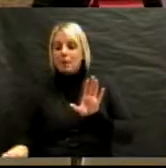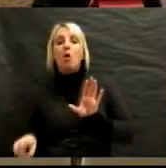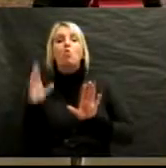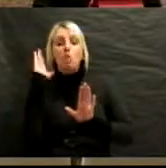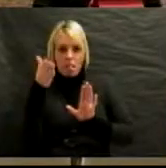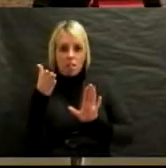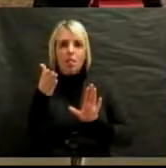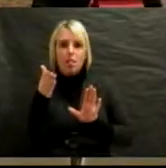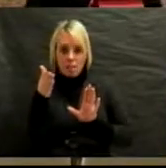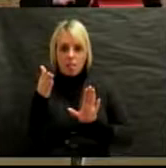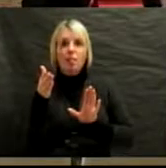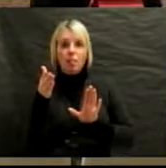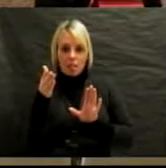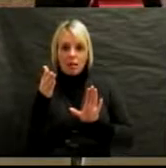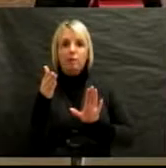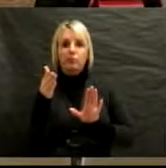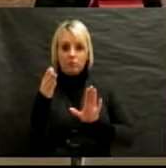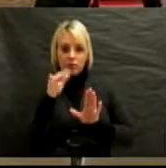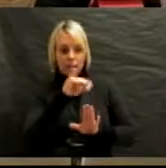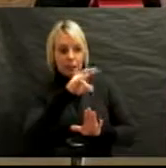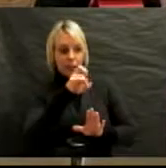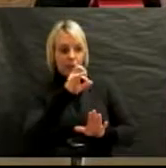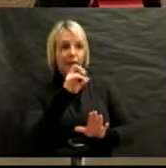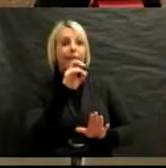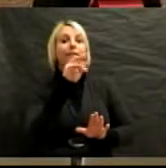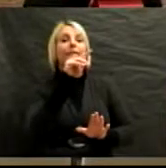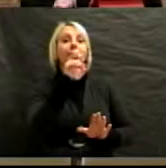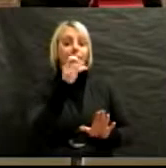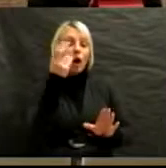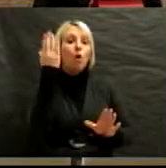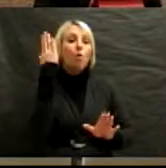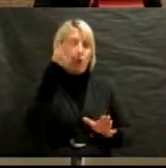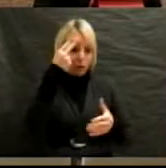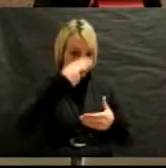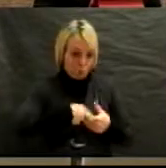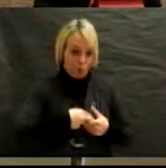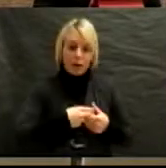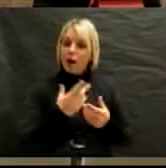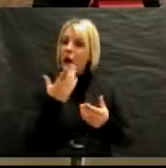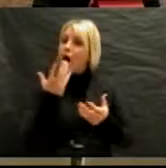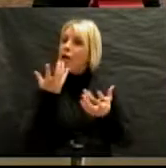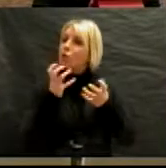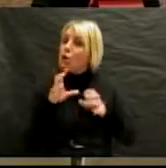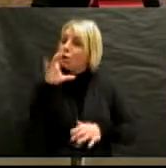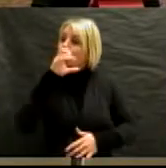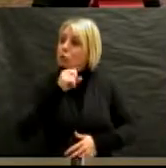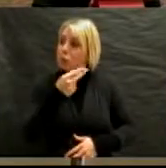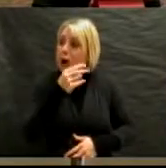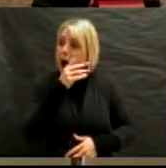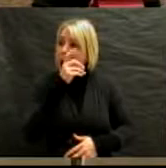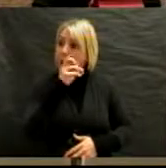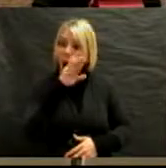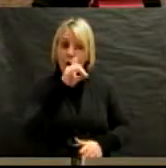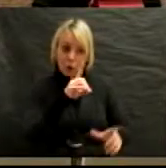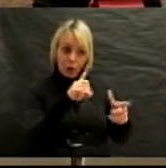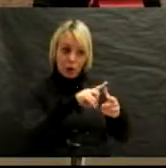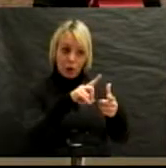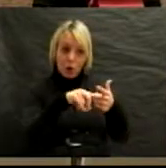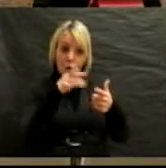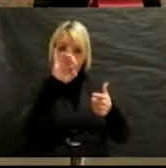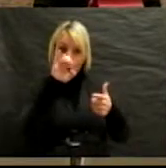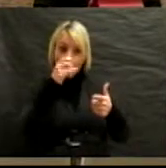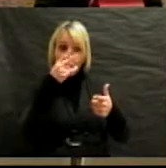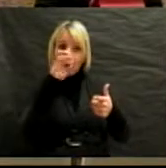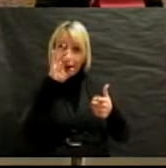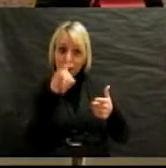Yvette will be on there. And then I don't want to make assumptions. Howard, Richard, I would like to keep on the finance, continue on sir. the finance committee.